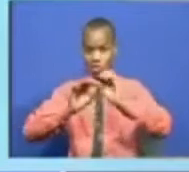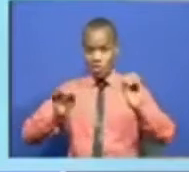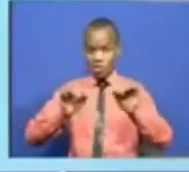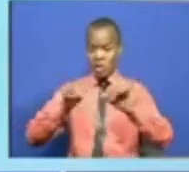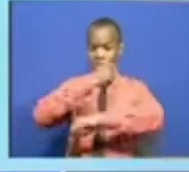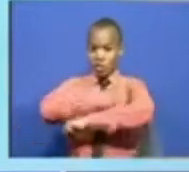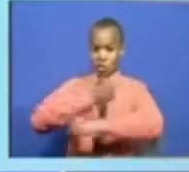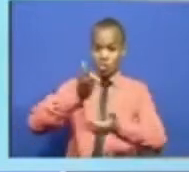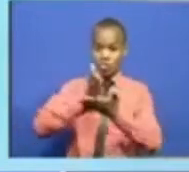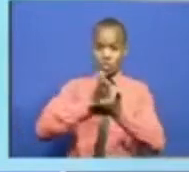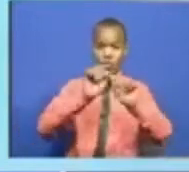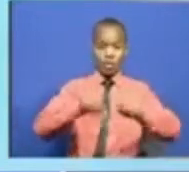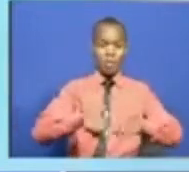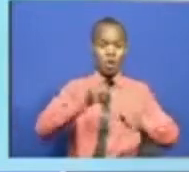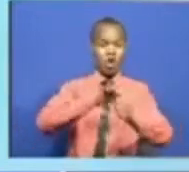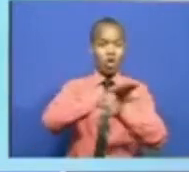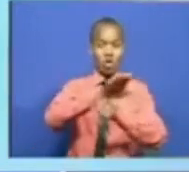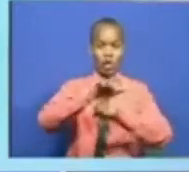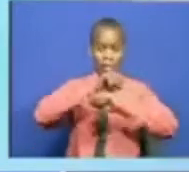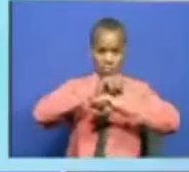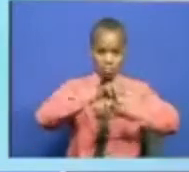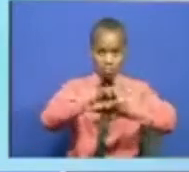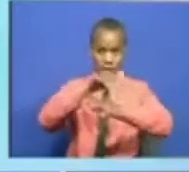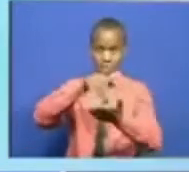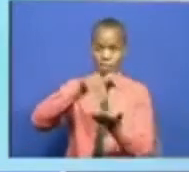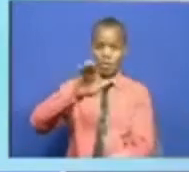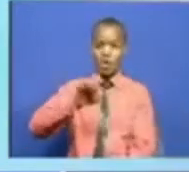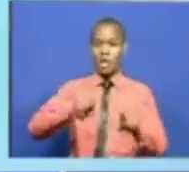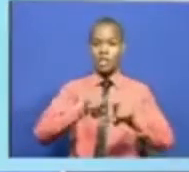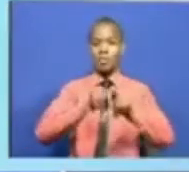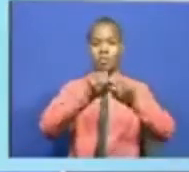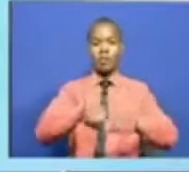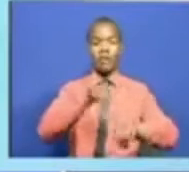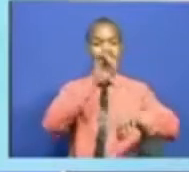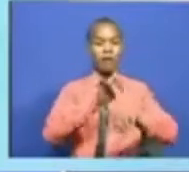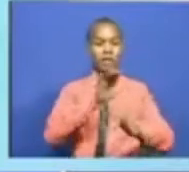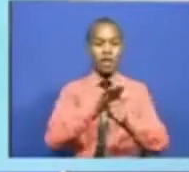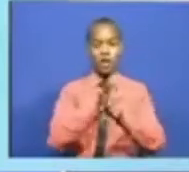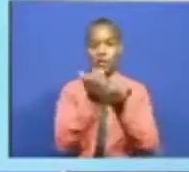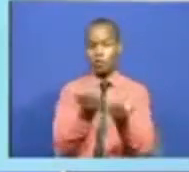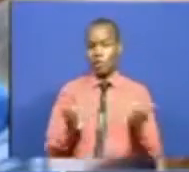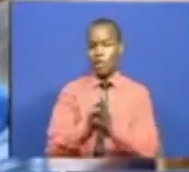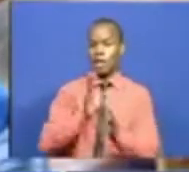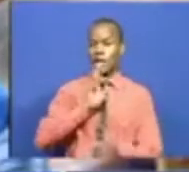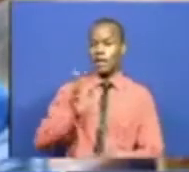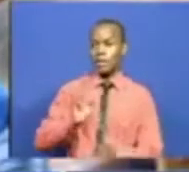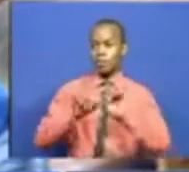of learning could soon be the new coronavirus super spreaders, putting lives of millions of children at risk.